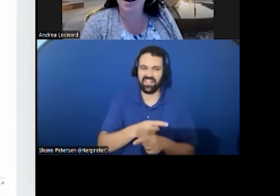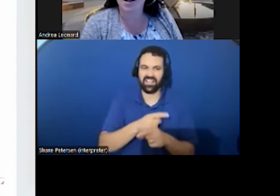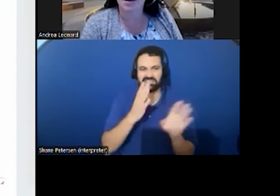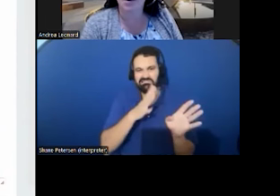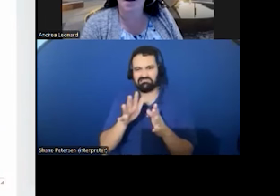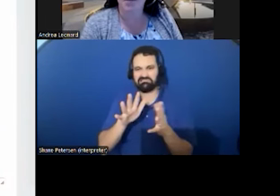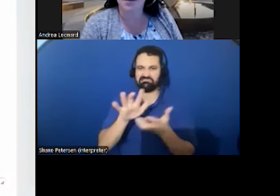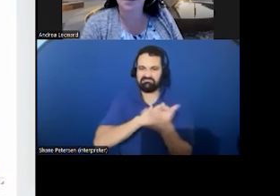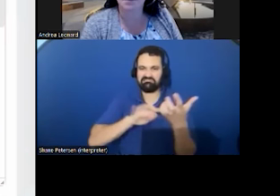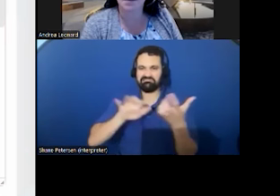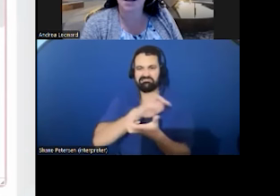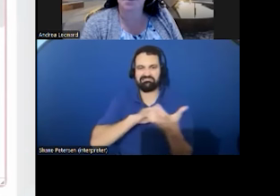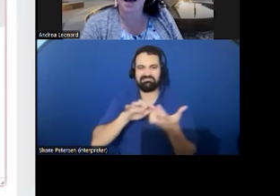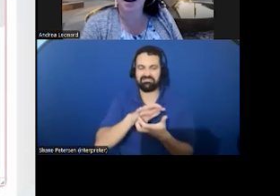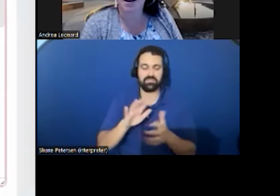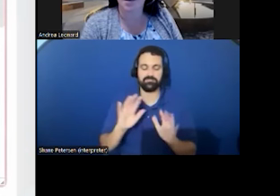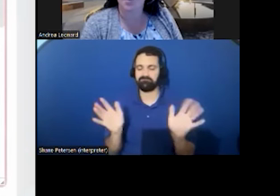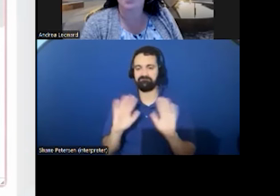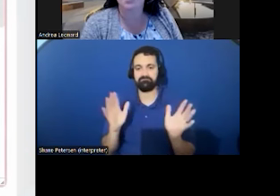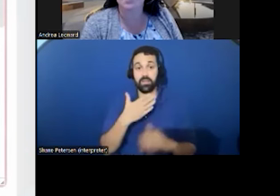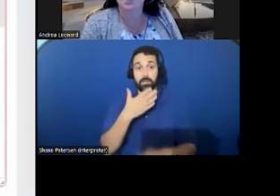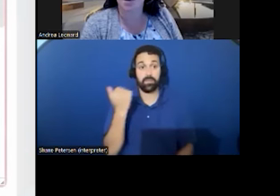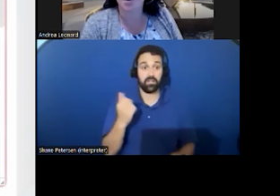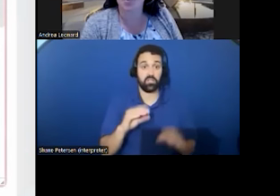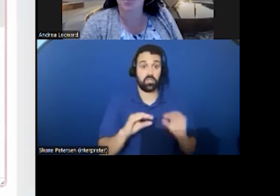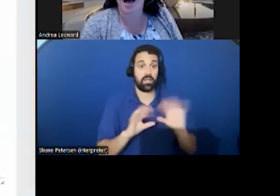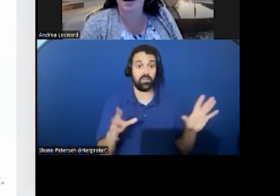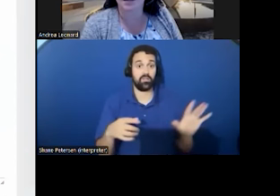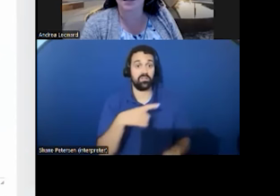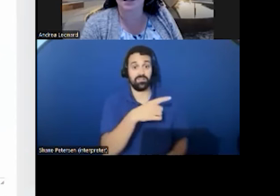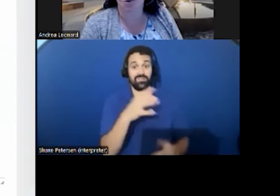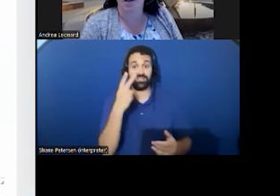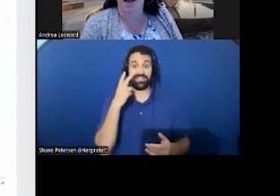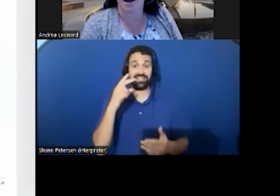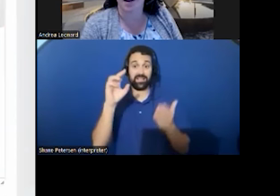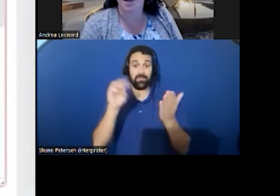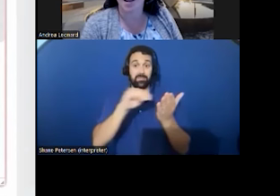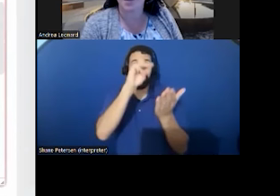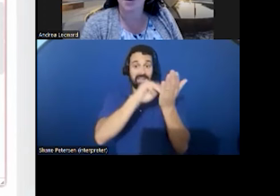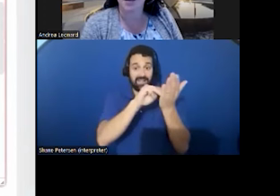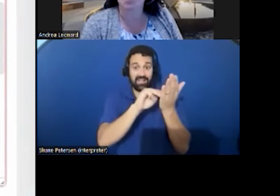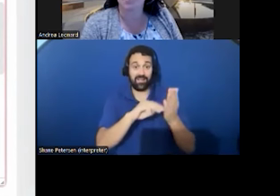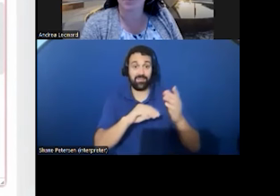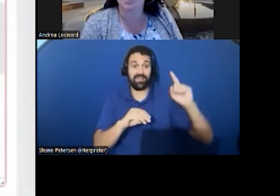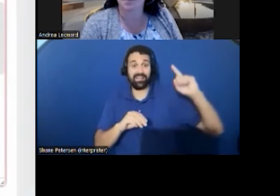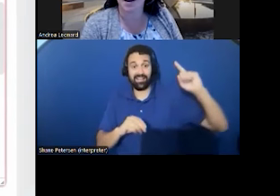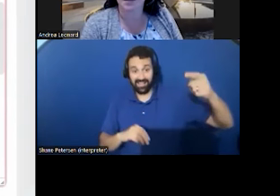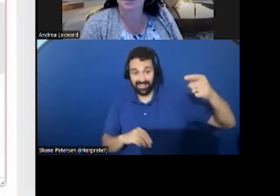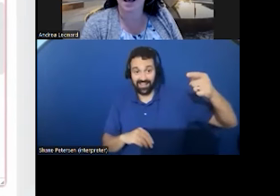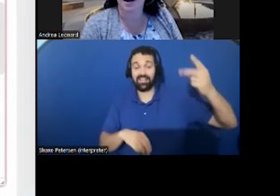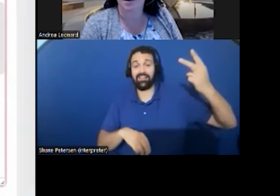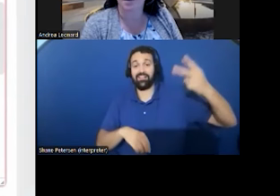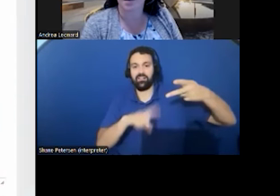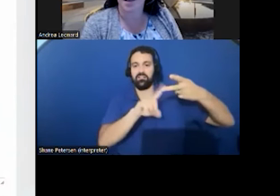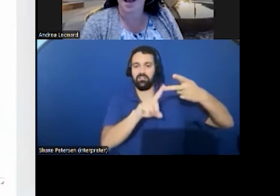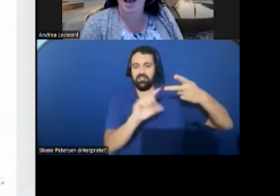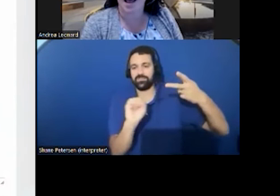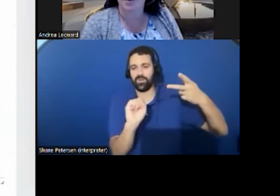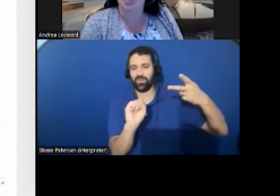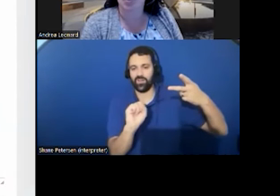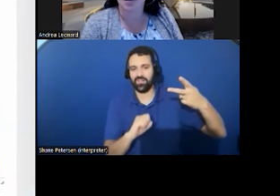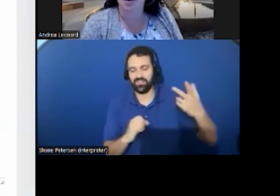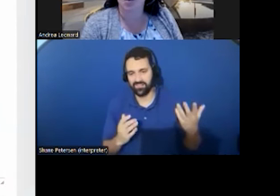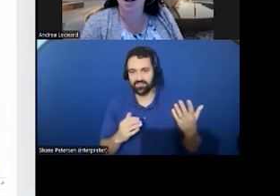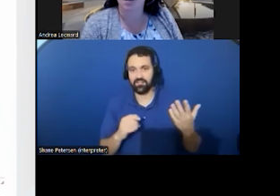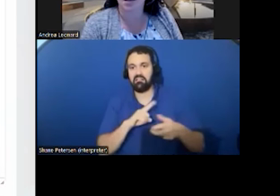be very clear about this is a medium heading. This is under that, it's a small heading. And then I can move on to my next heading.